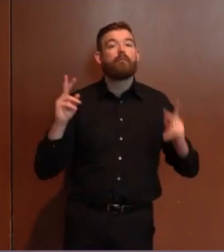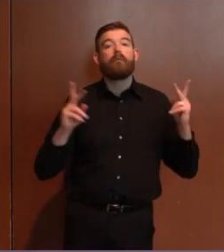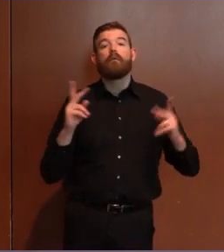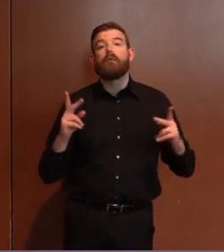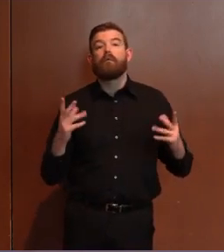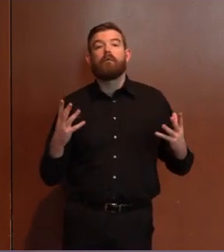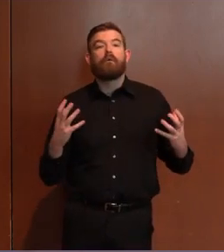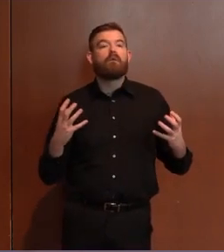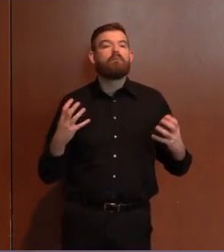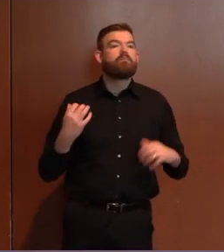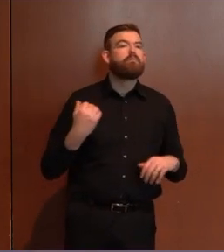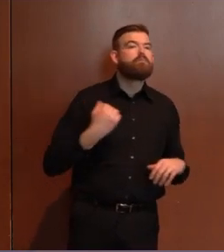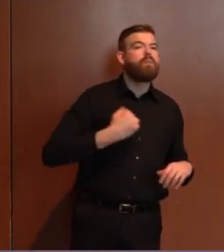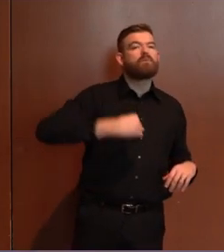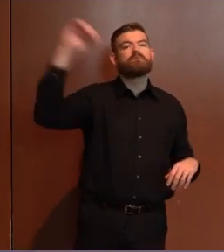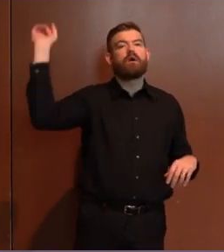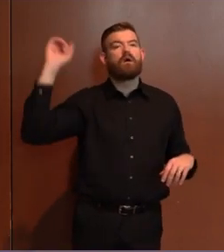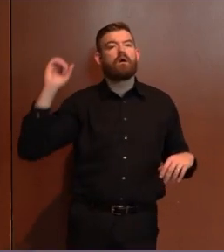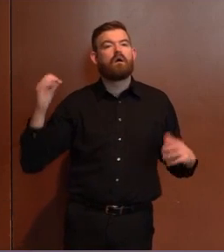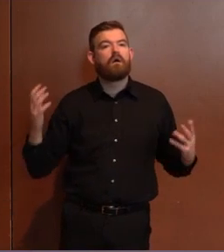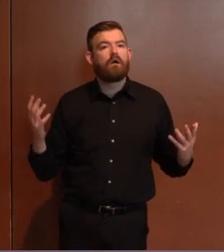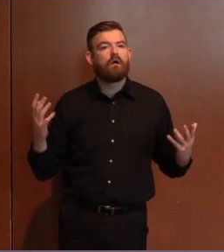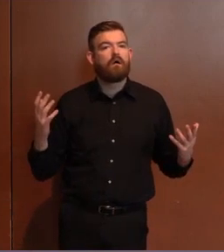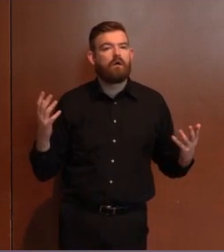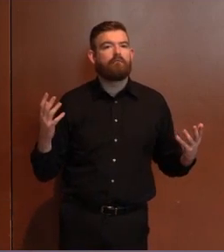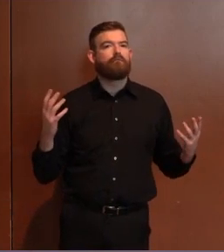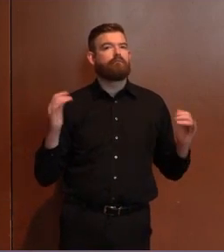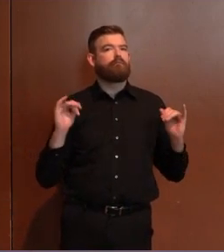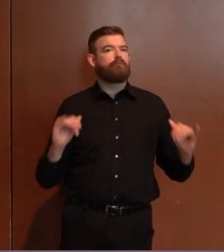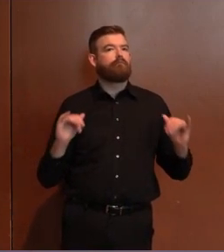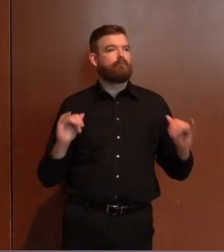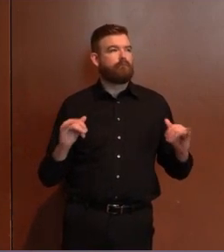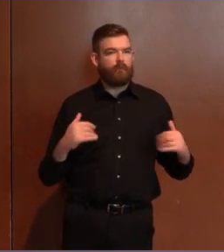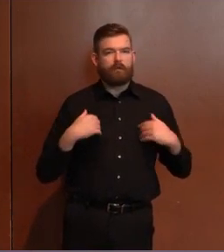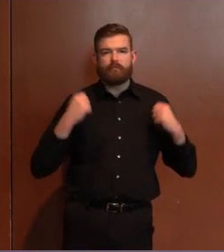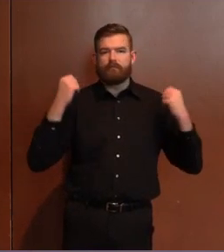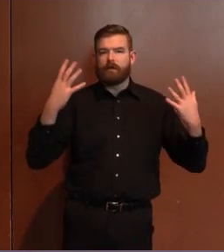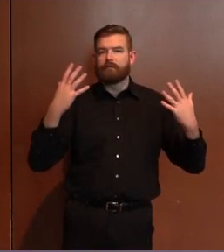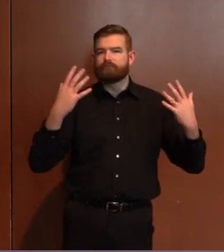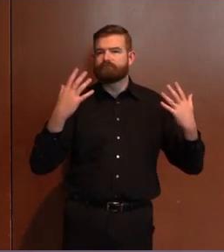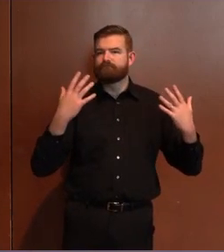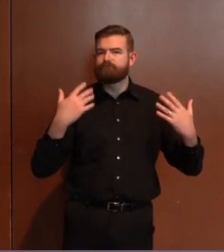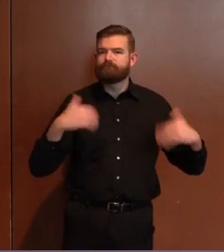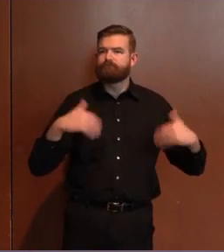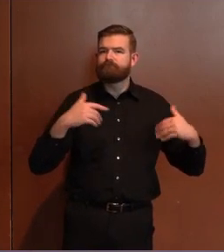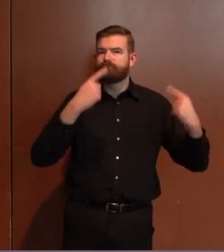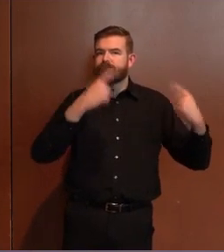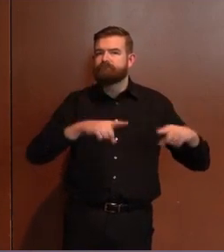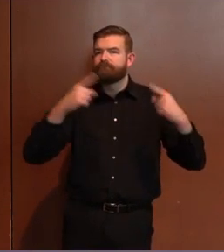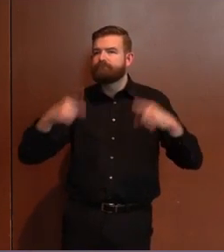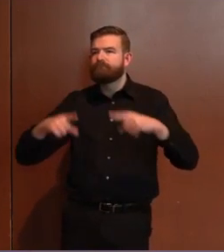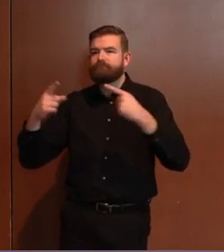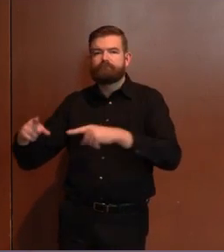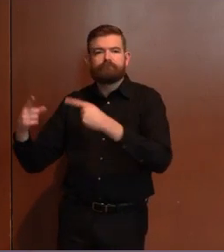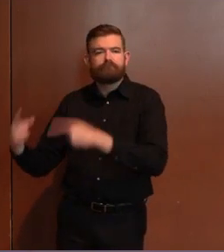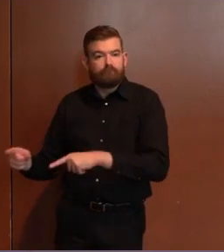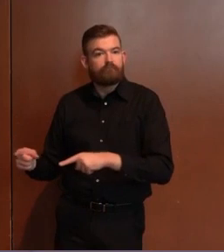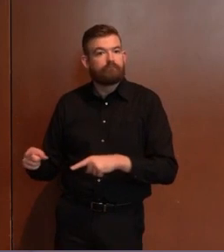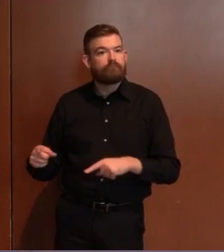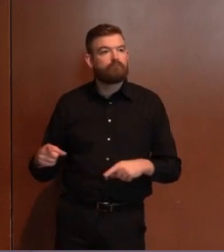things that are still moving forward. I know the toll hikes, for instance, and what would you say to people who want to make their